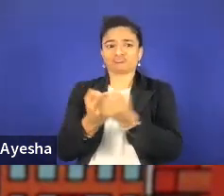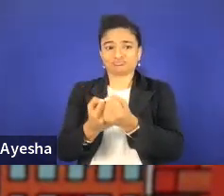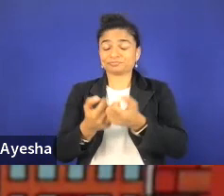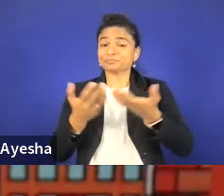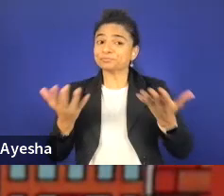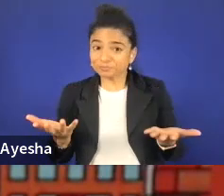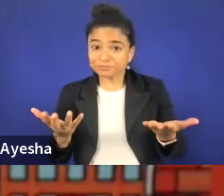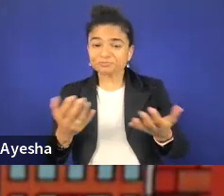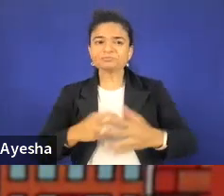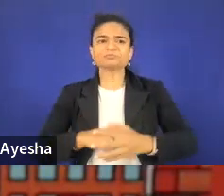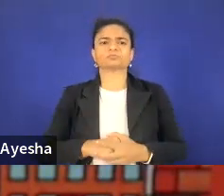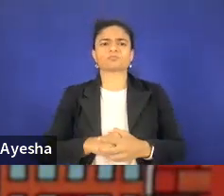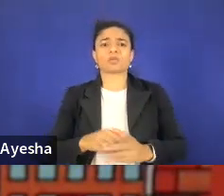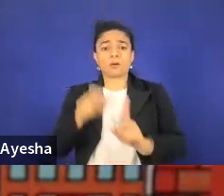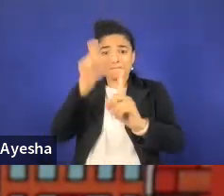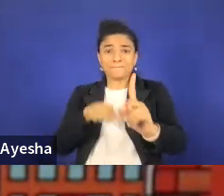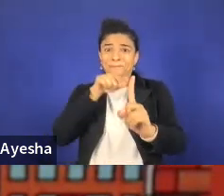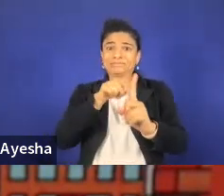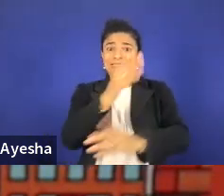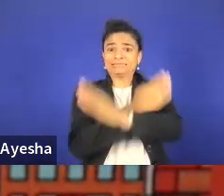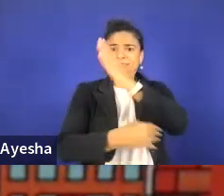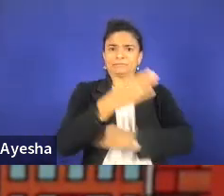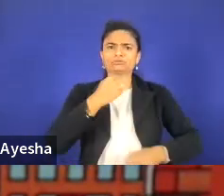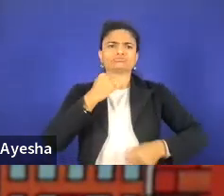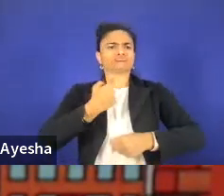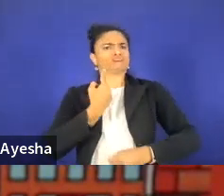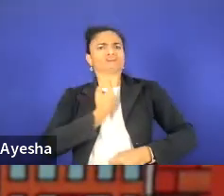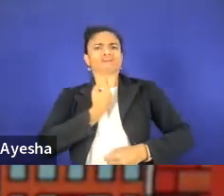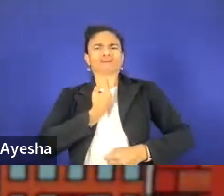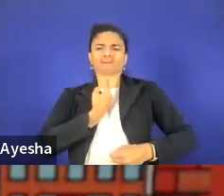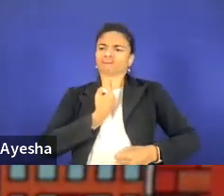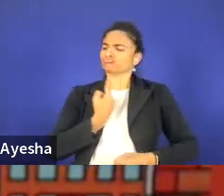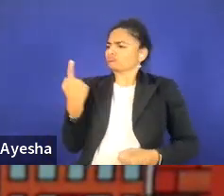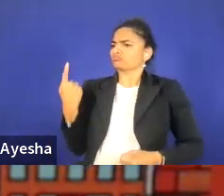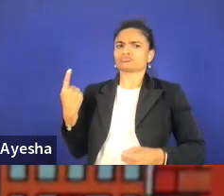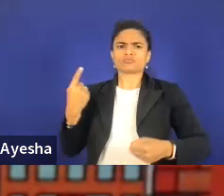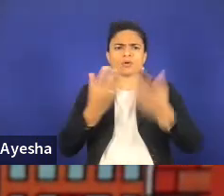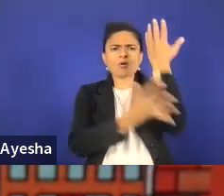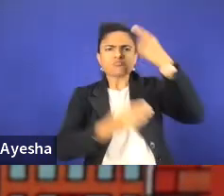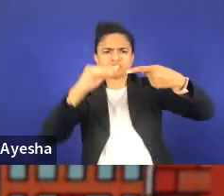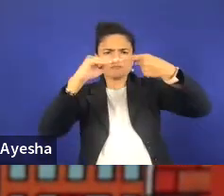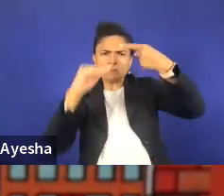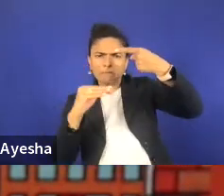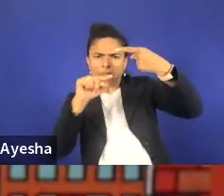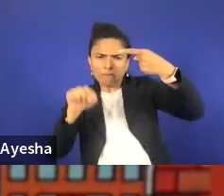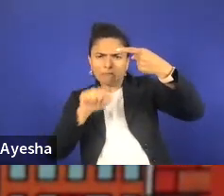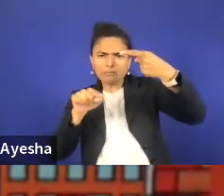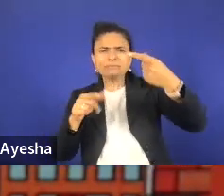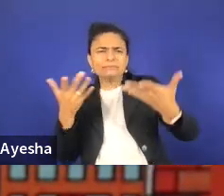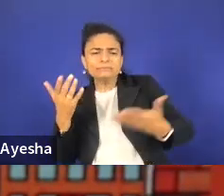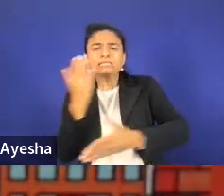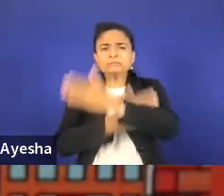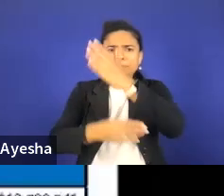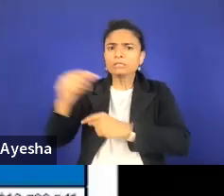choose for either the Disability Allowance Scheme or the Poverty Benefit Scheme, as no one person currently qualifies